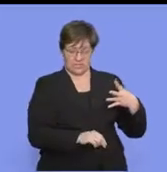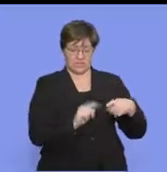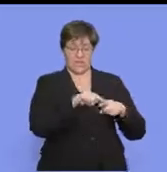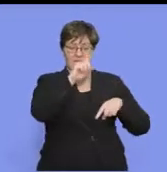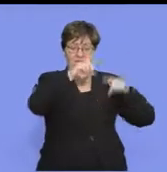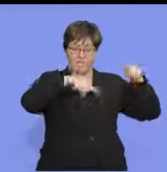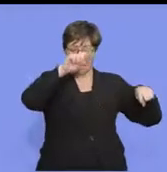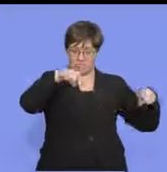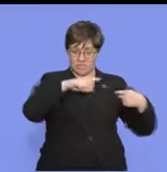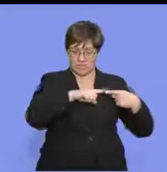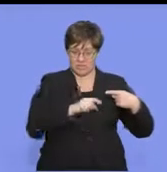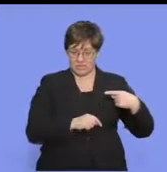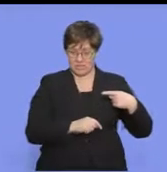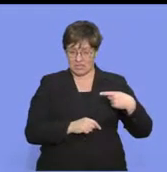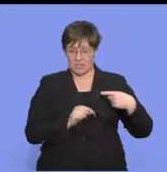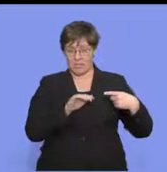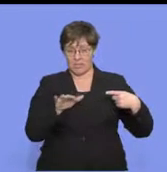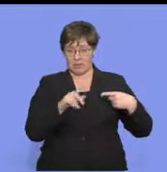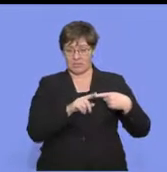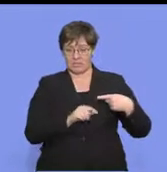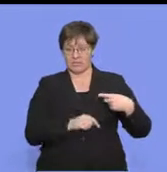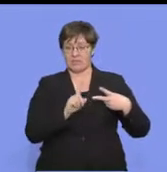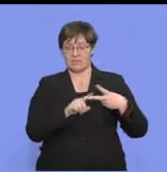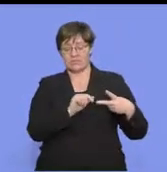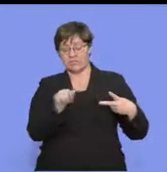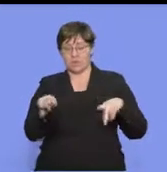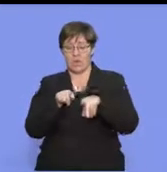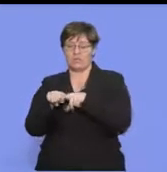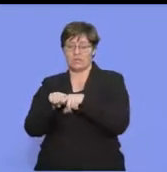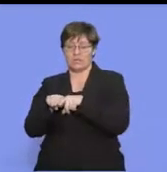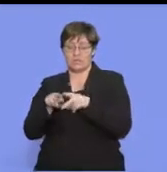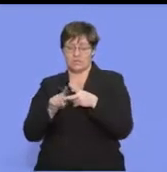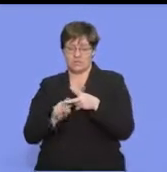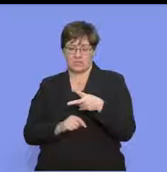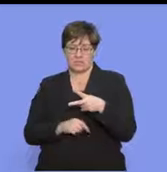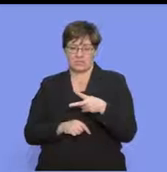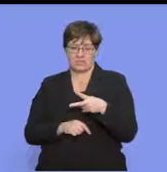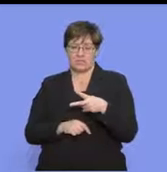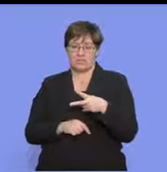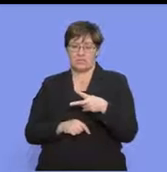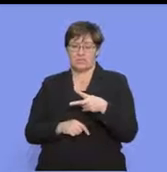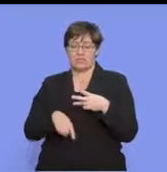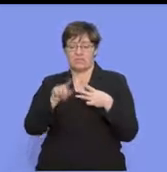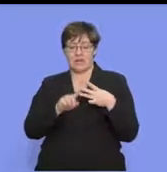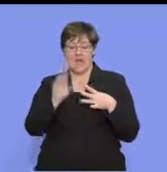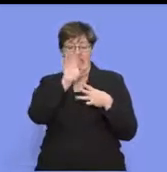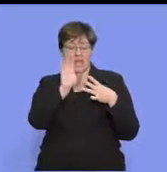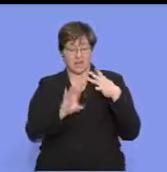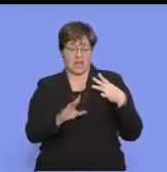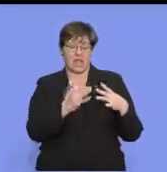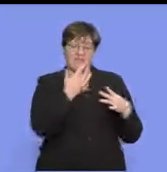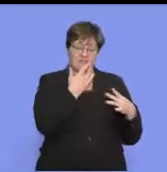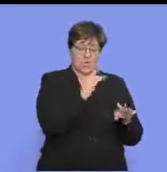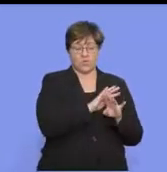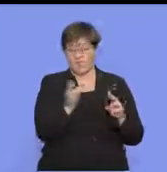was variation in a population. This led to competition. There were certain characteristics that were favorable